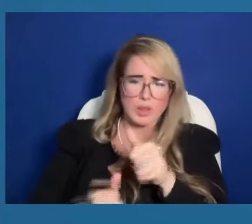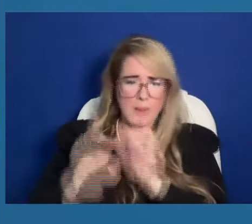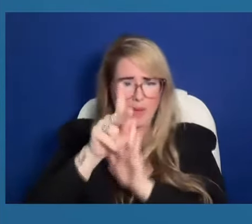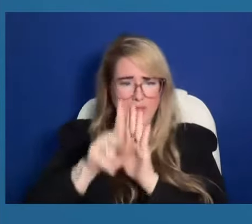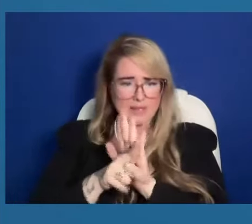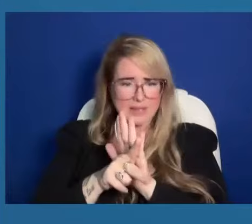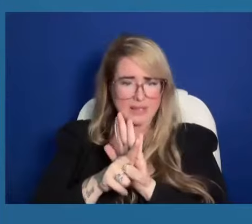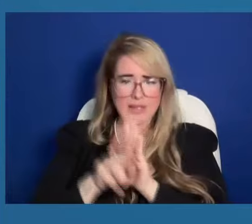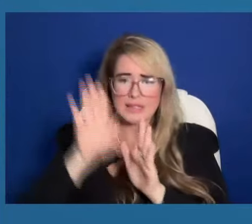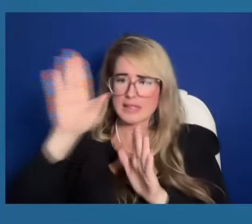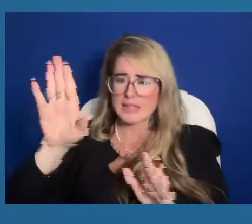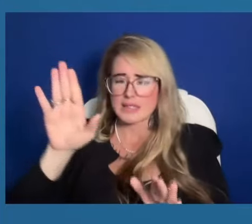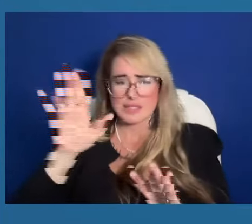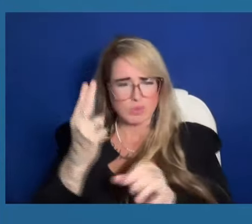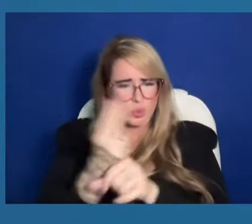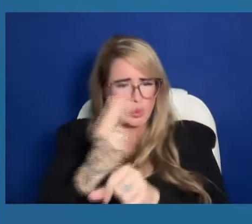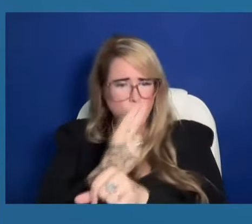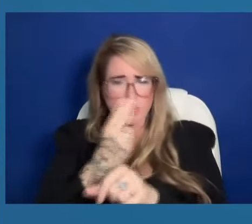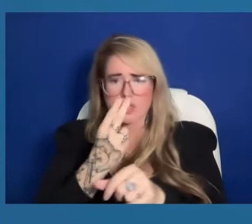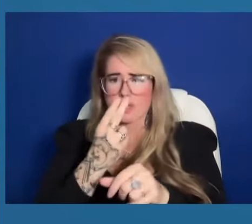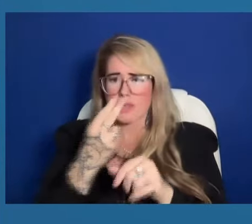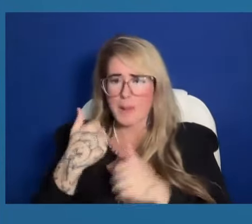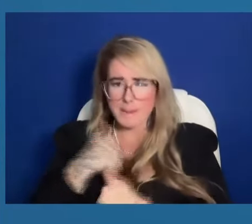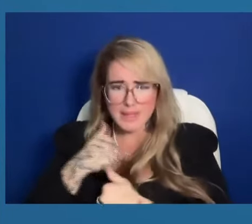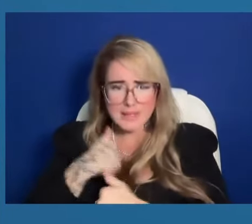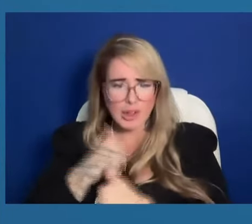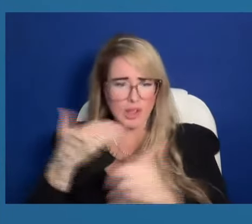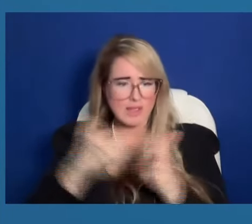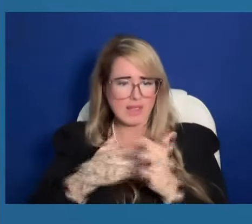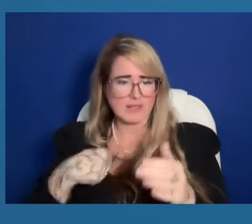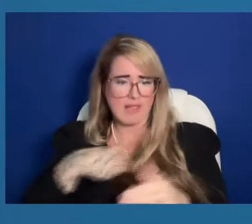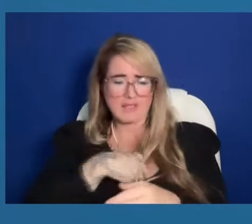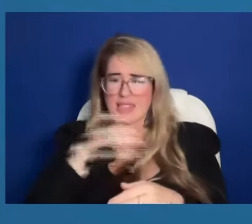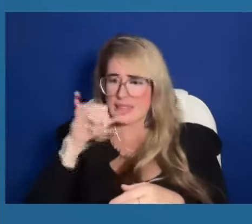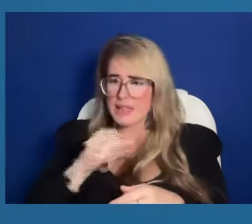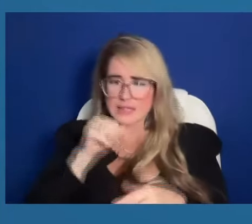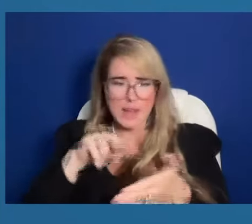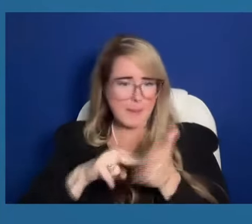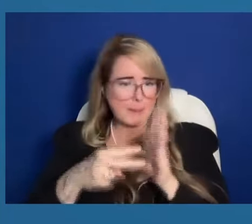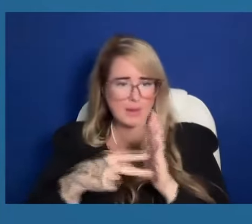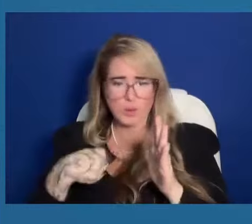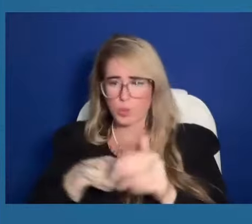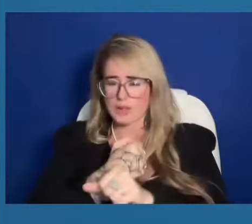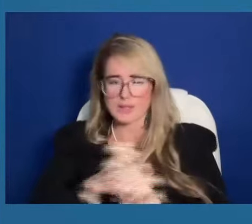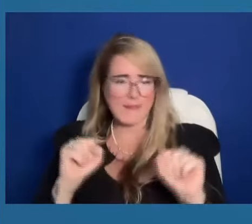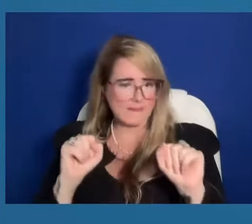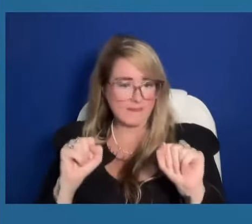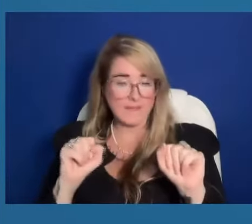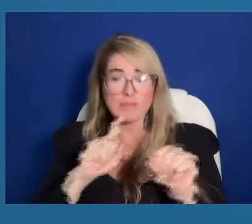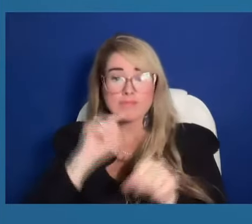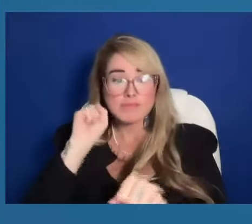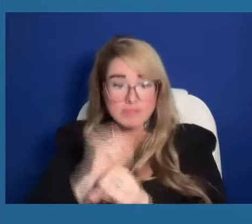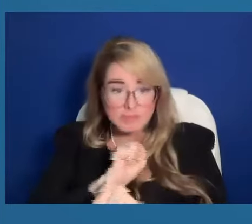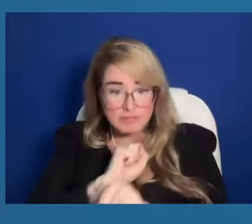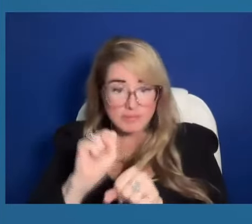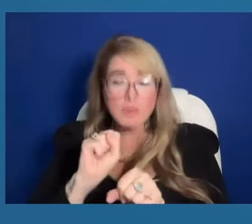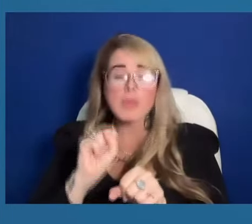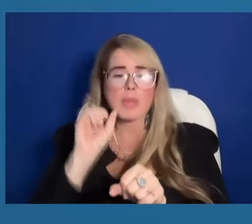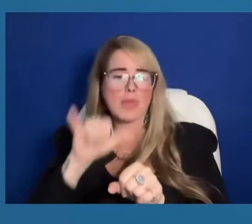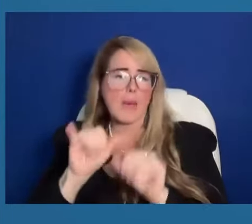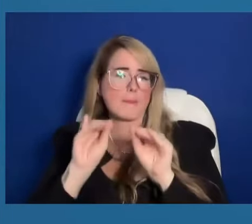and weaponization of the military do not make us safer. In fact, they put